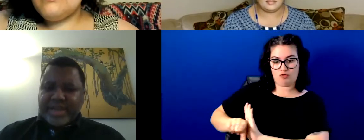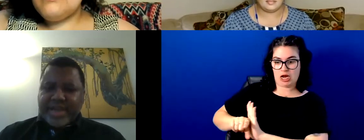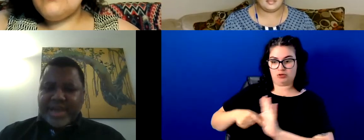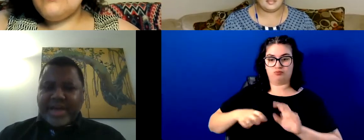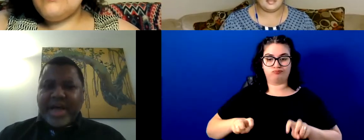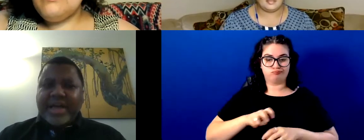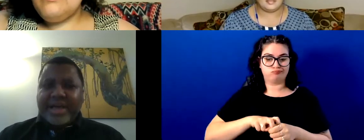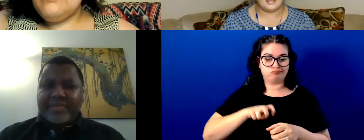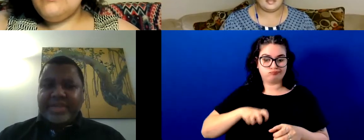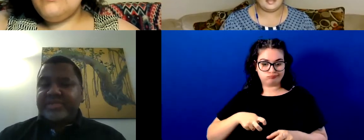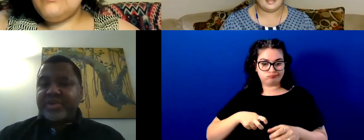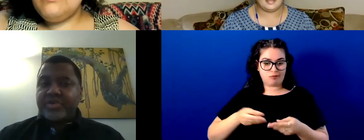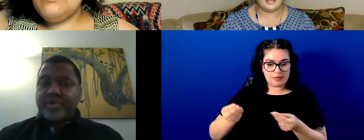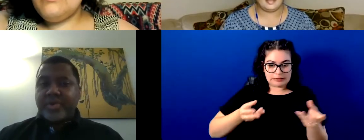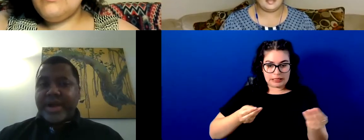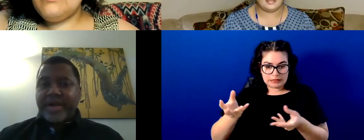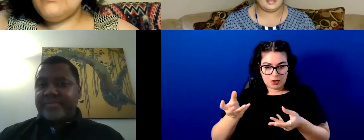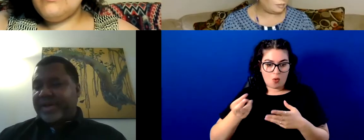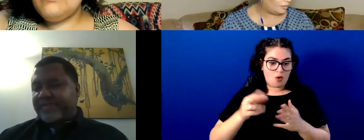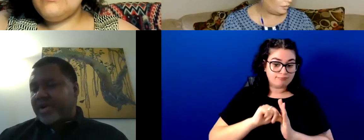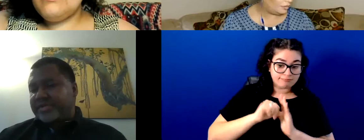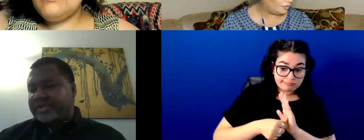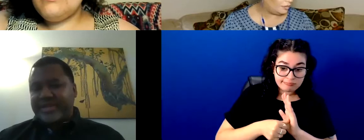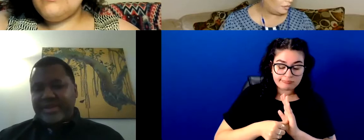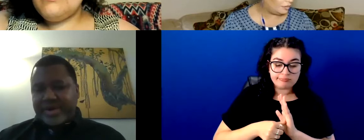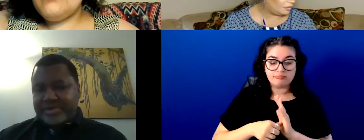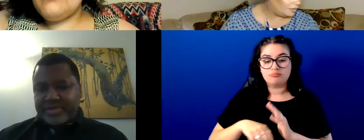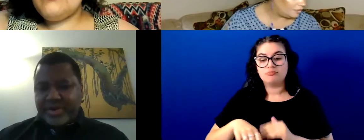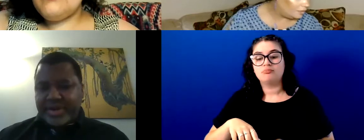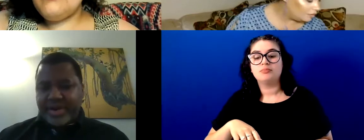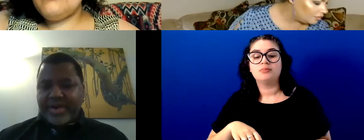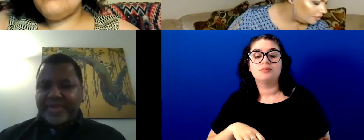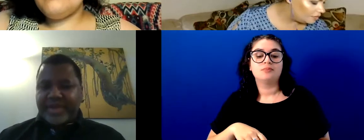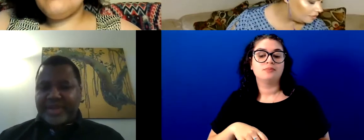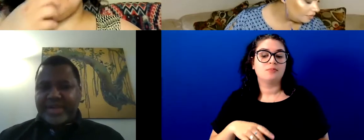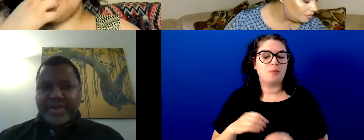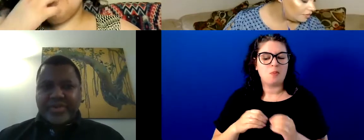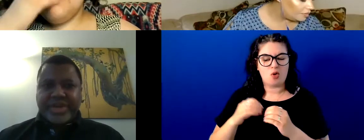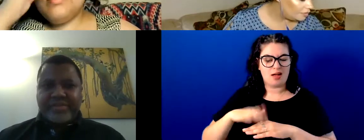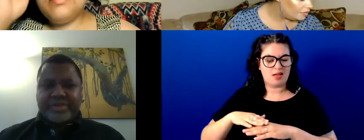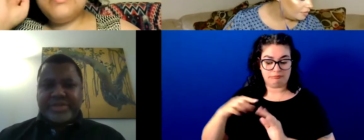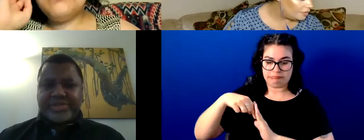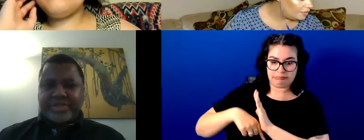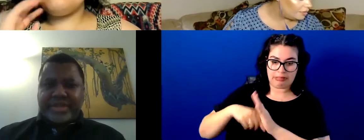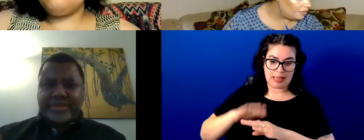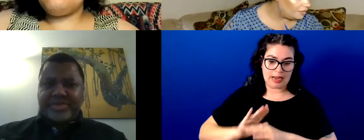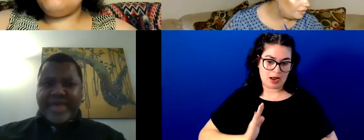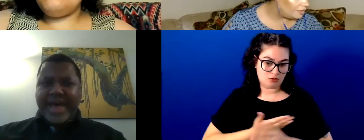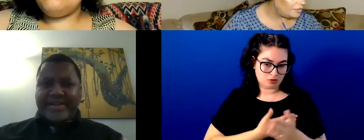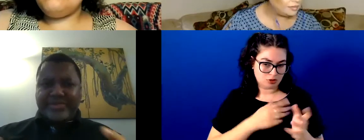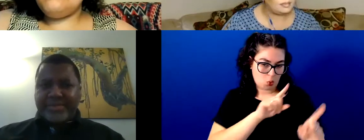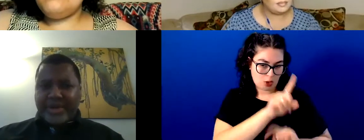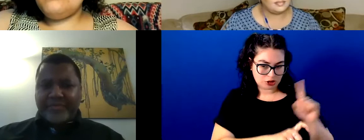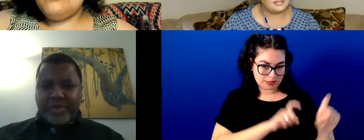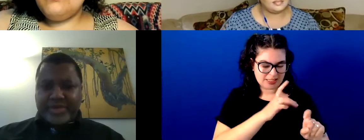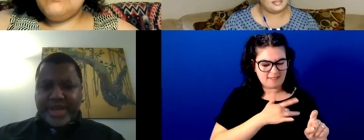and highlighting things that you will bring up that far exceed the questions on here. I find that rich conversations lead to that,